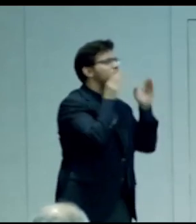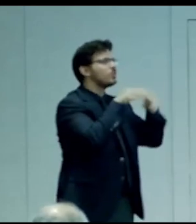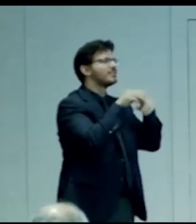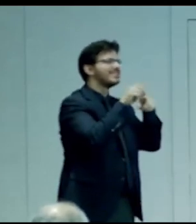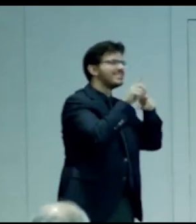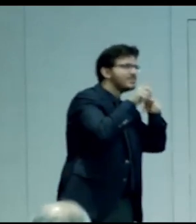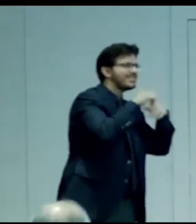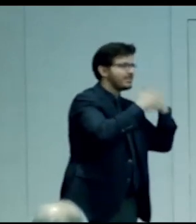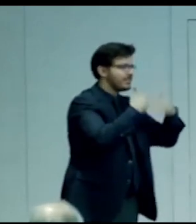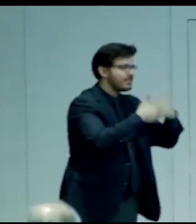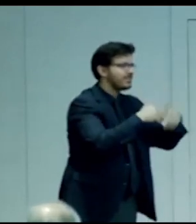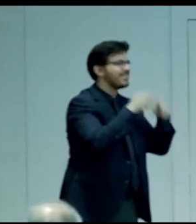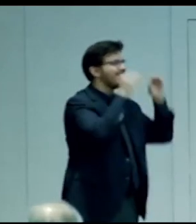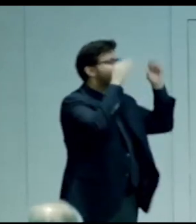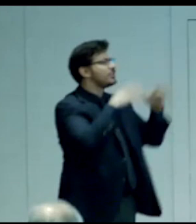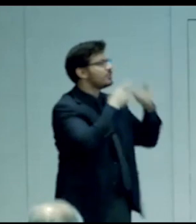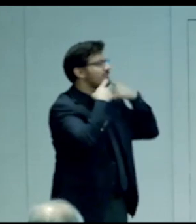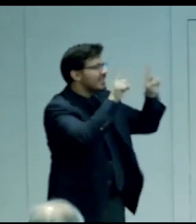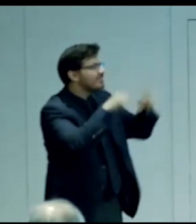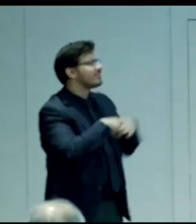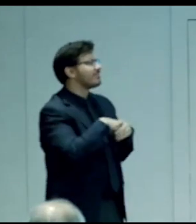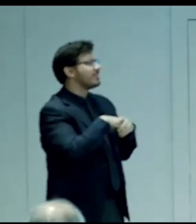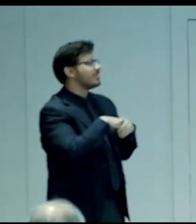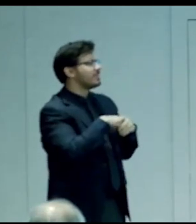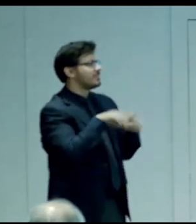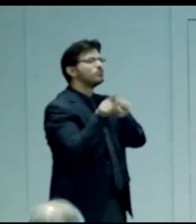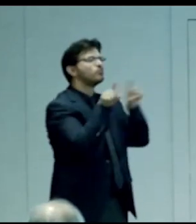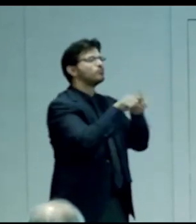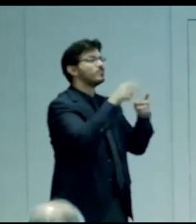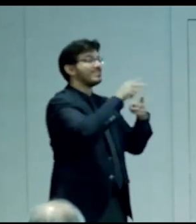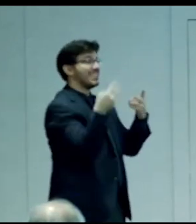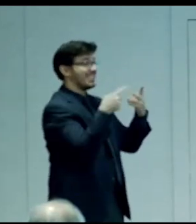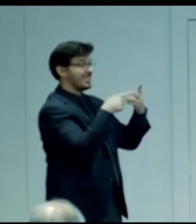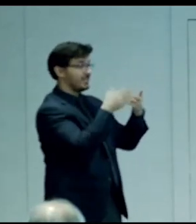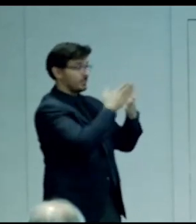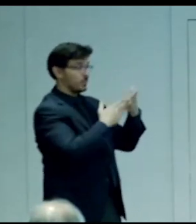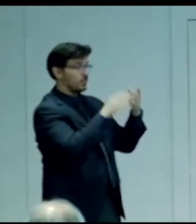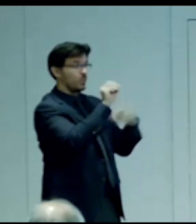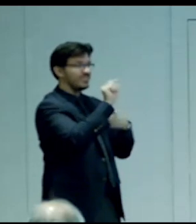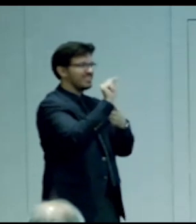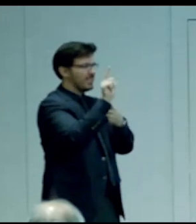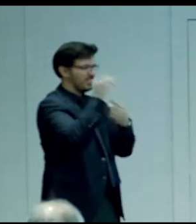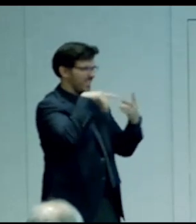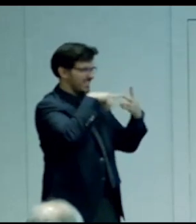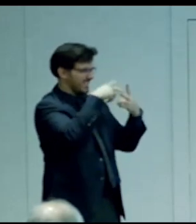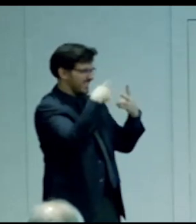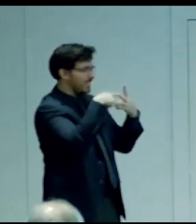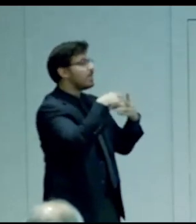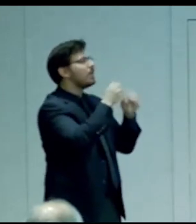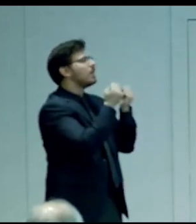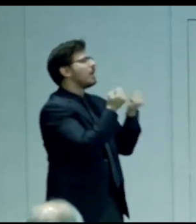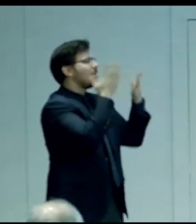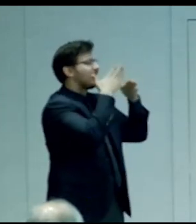teacher effectiveness, and also a second component of OTL is how many average